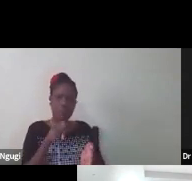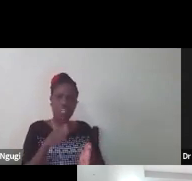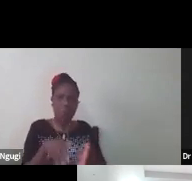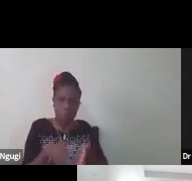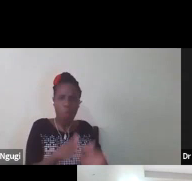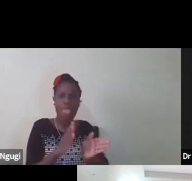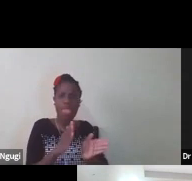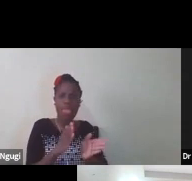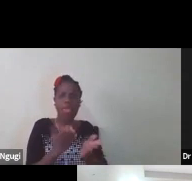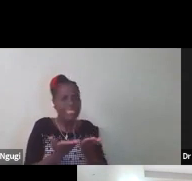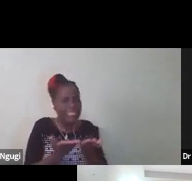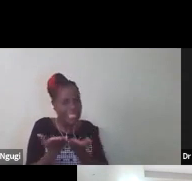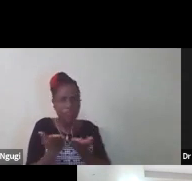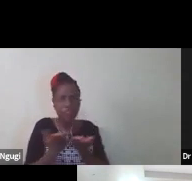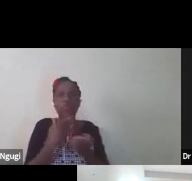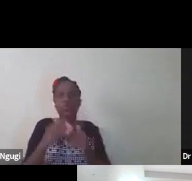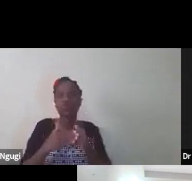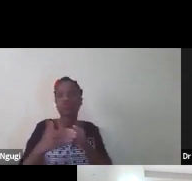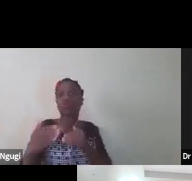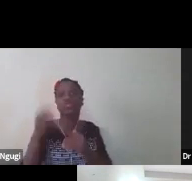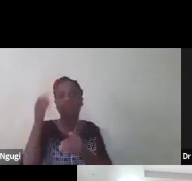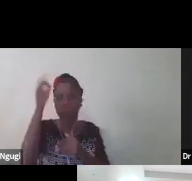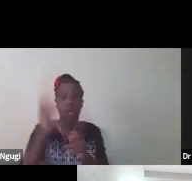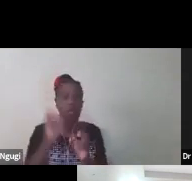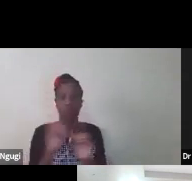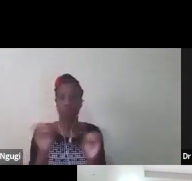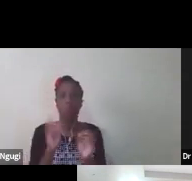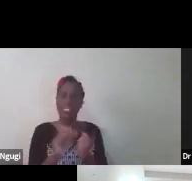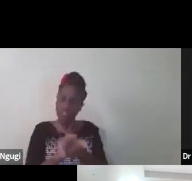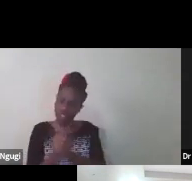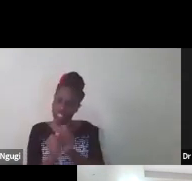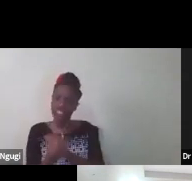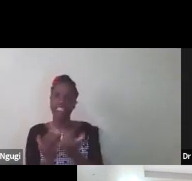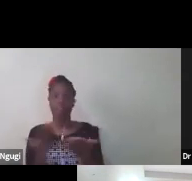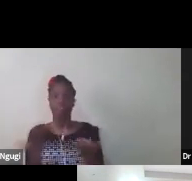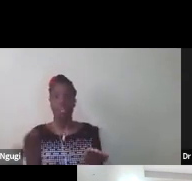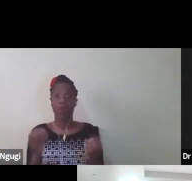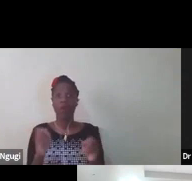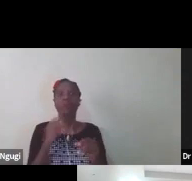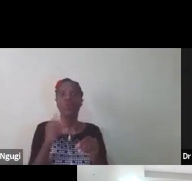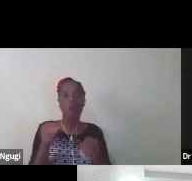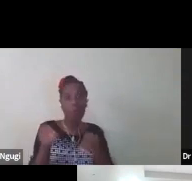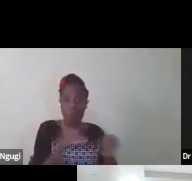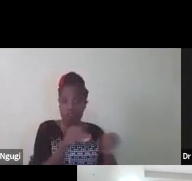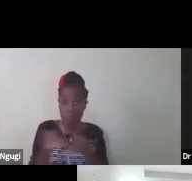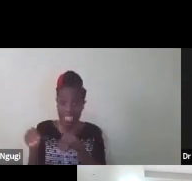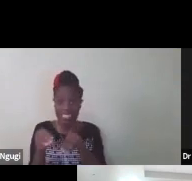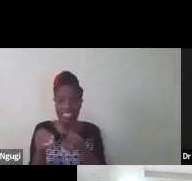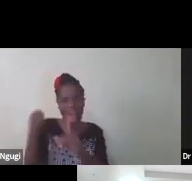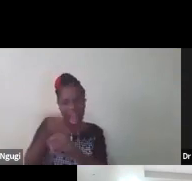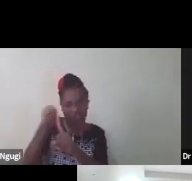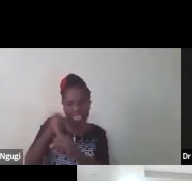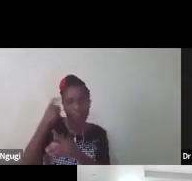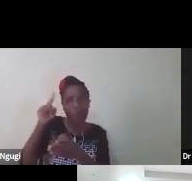These are not the services we'd want for ourselves or for our families, and join this movement to educate the people, to change the